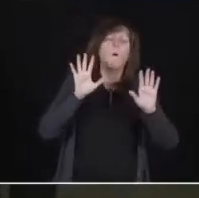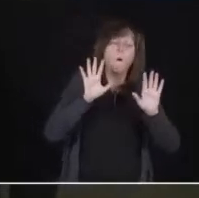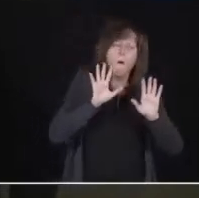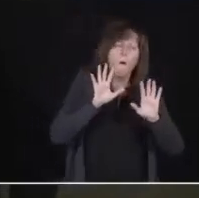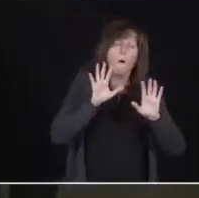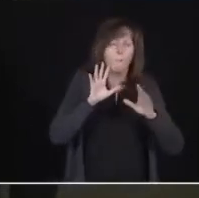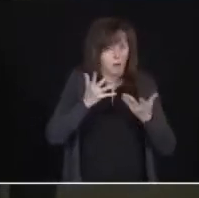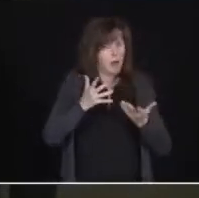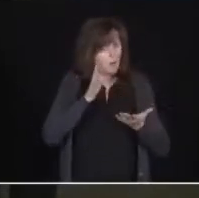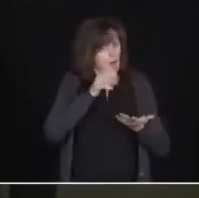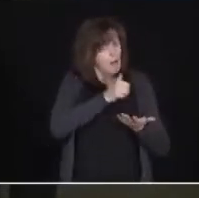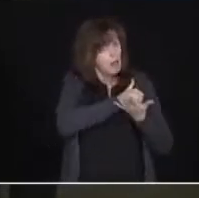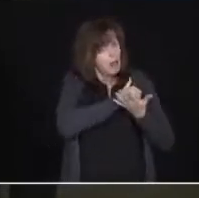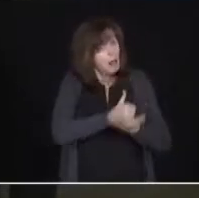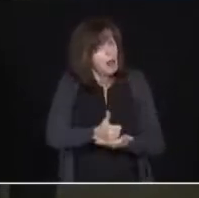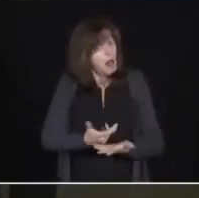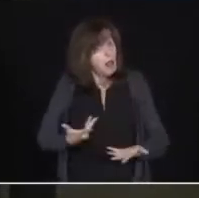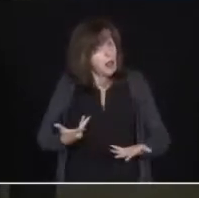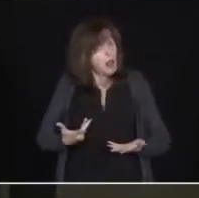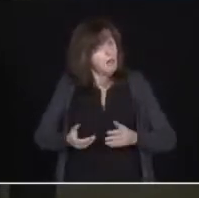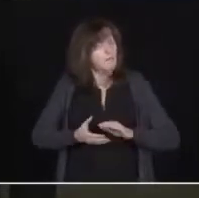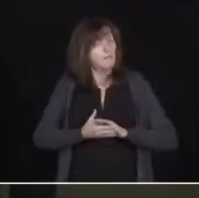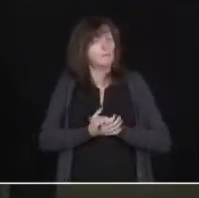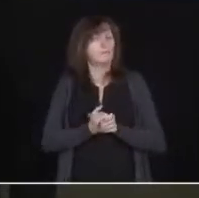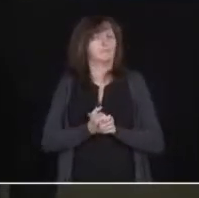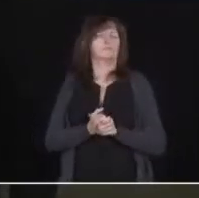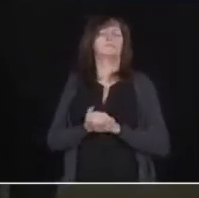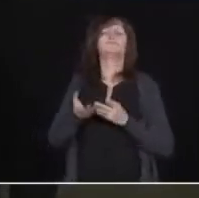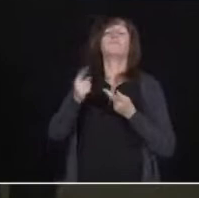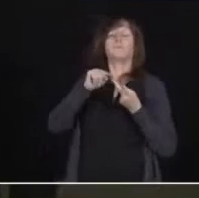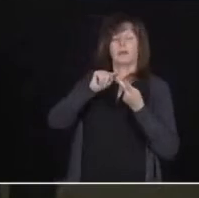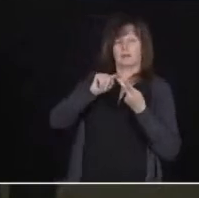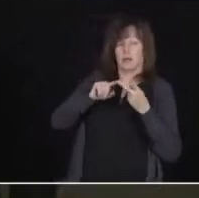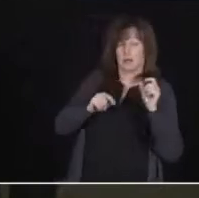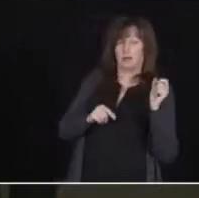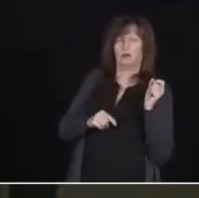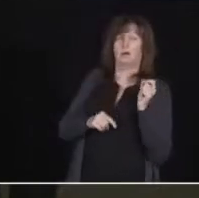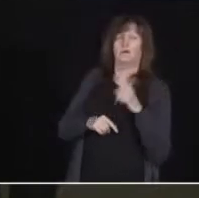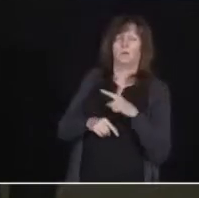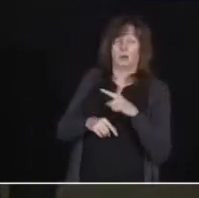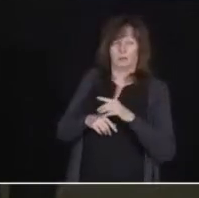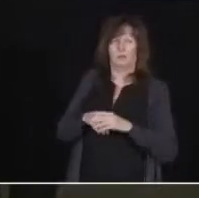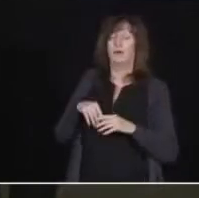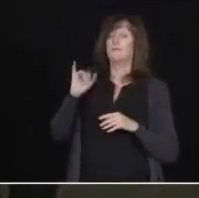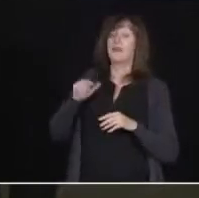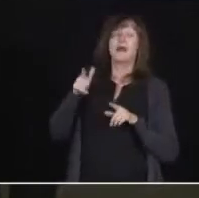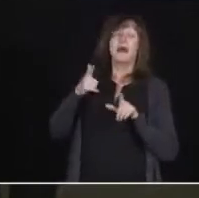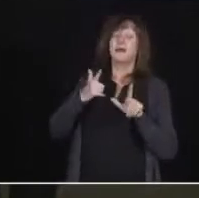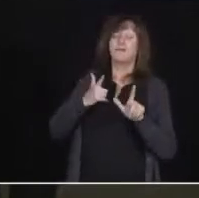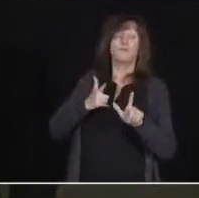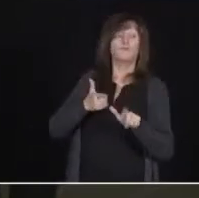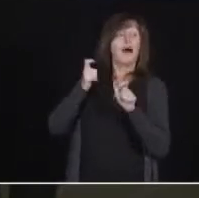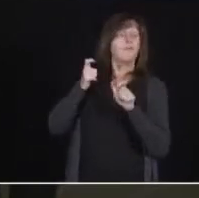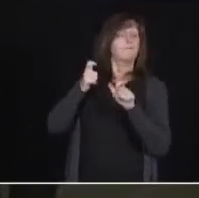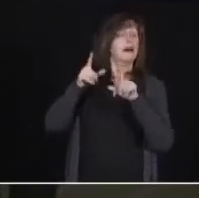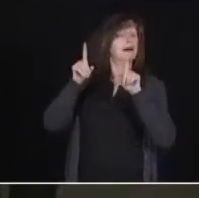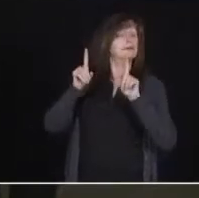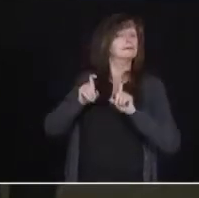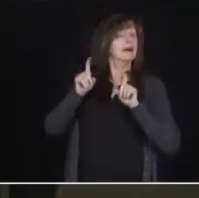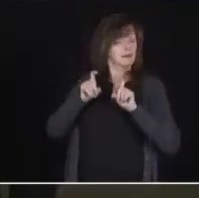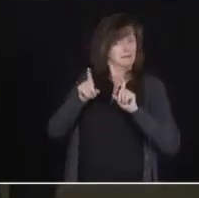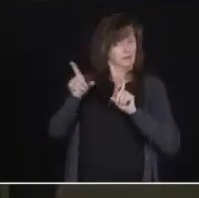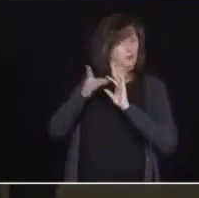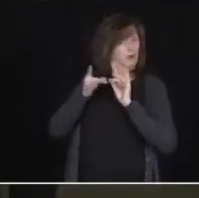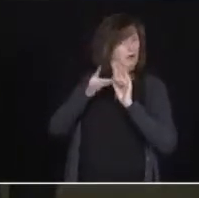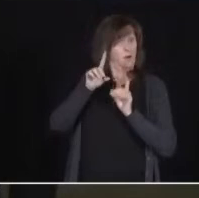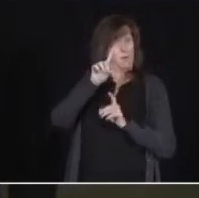Next question. My follow-up is actually about the rapid test that Ontario has secured. You mentioned 100,000 of them, and